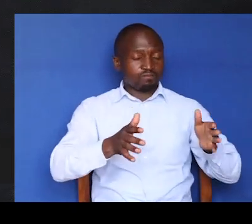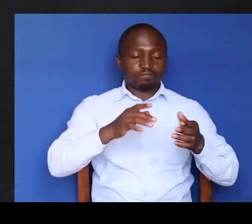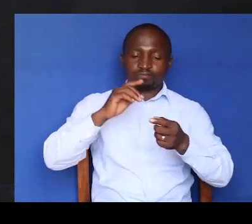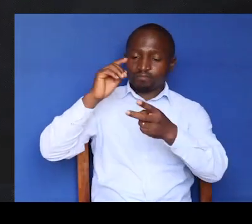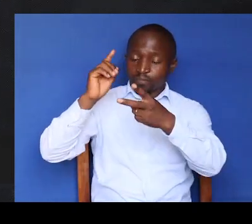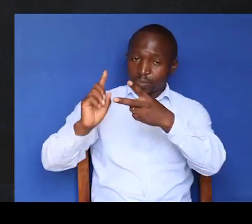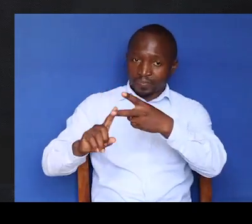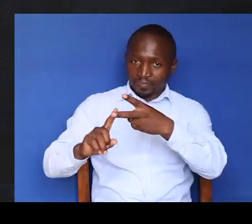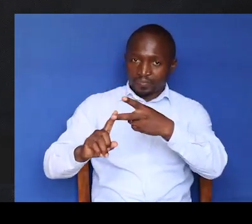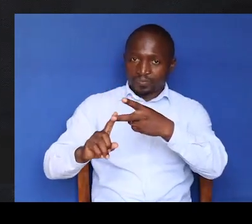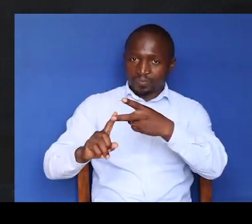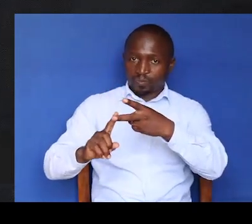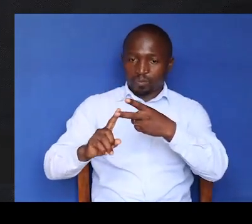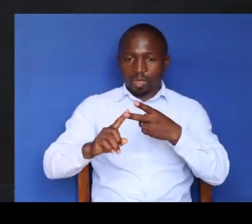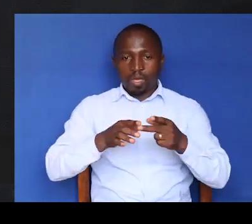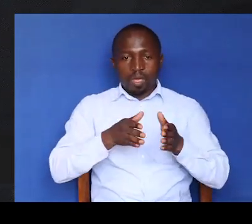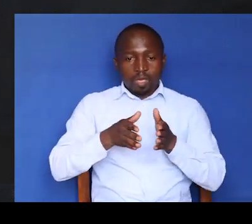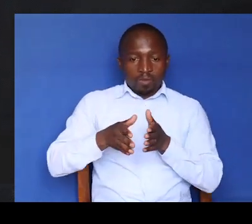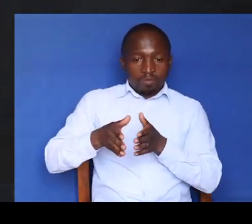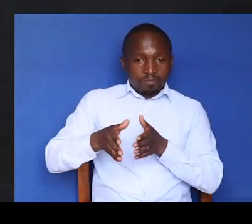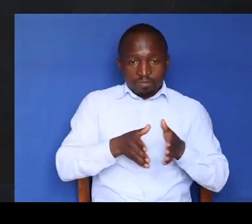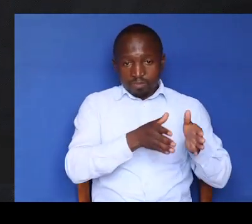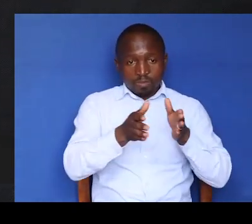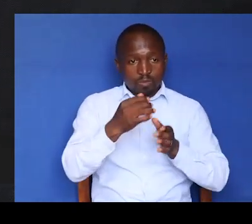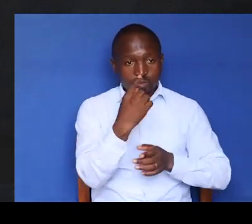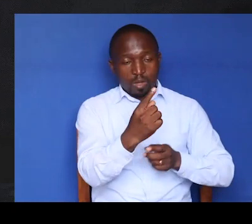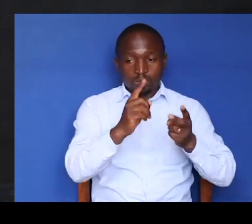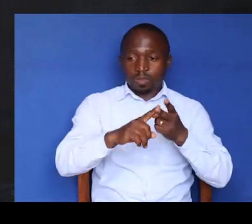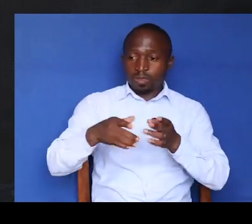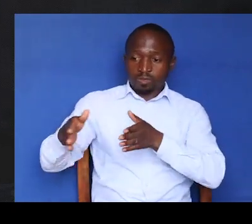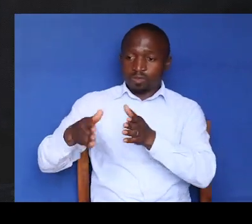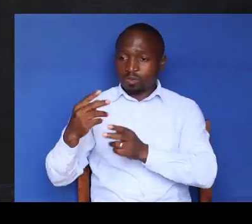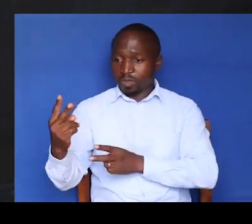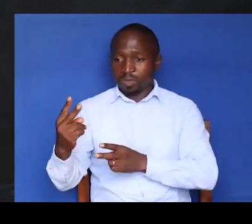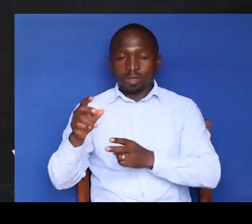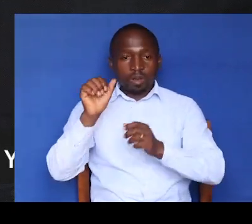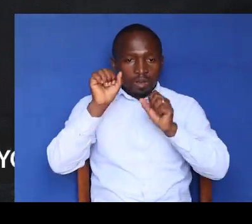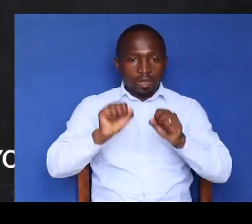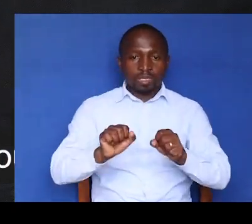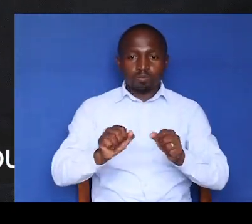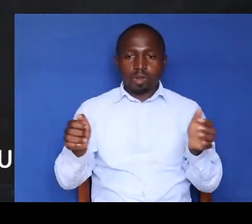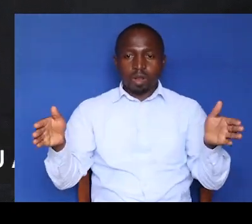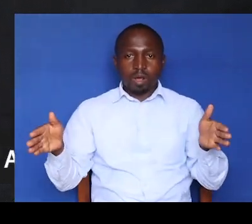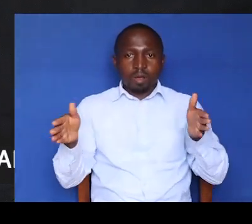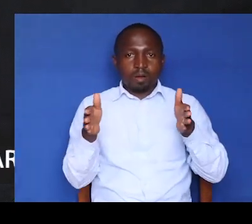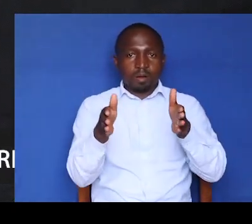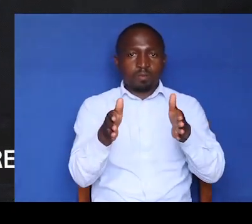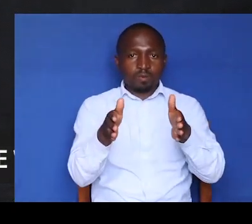2, the pirate river and the victim river should lie adjacently to one